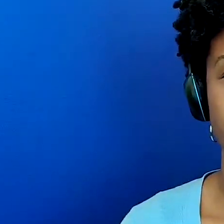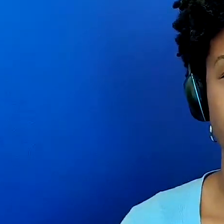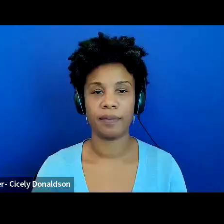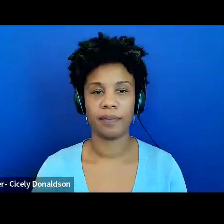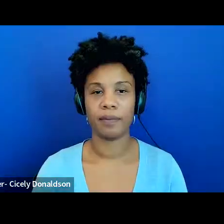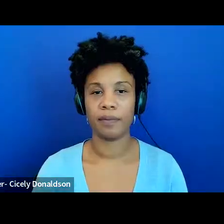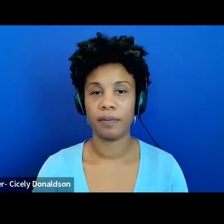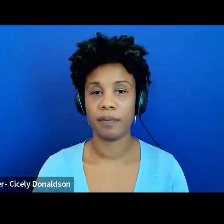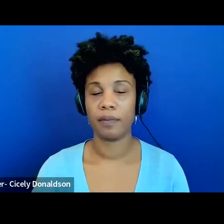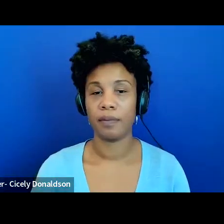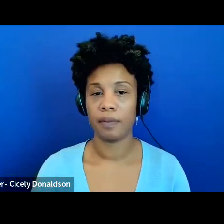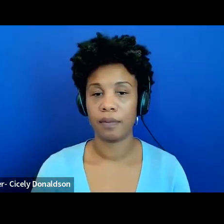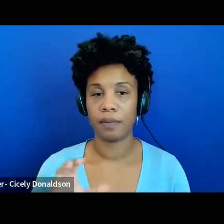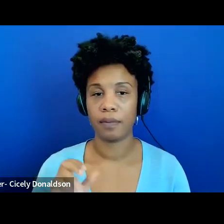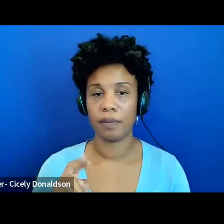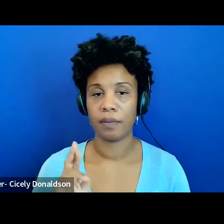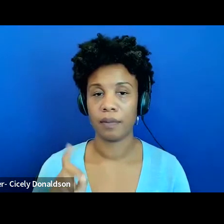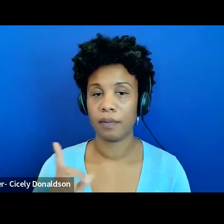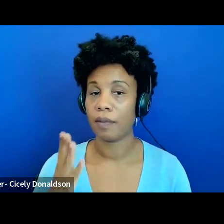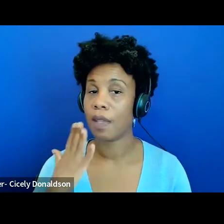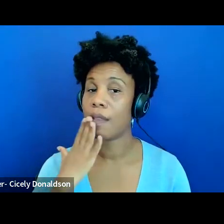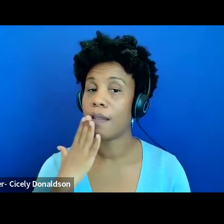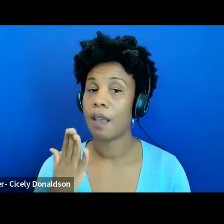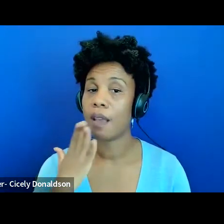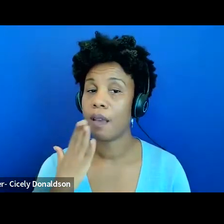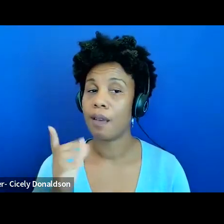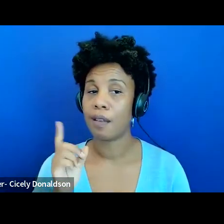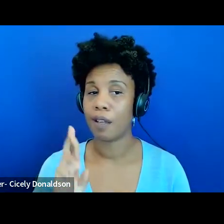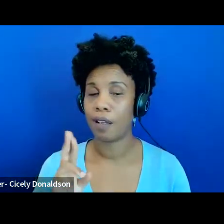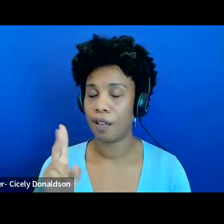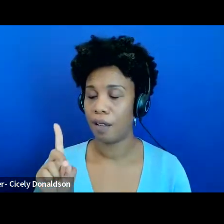Okay, we want to thank Dr. Davis for that